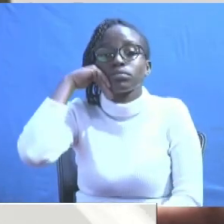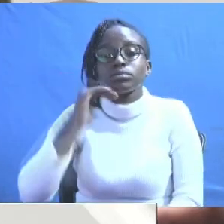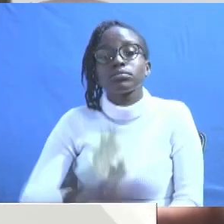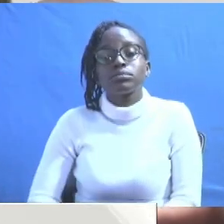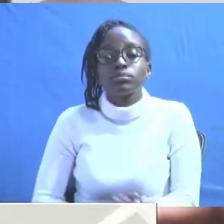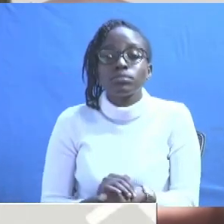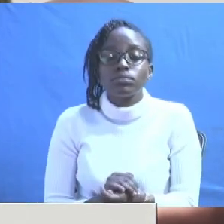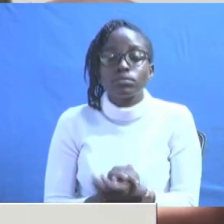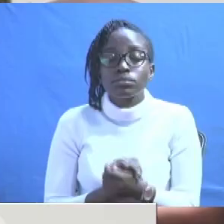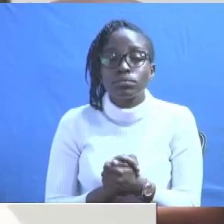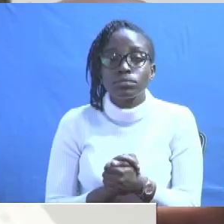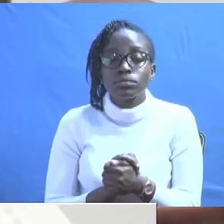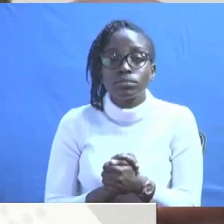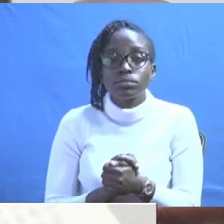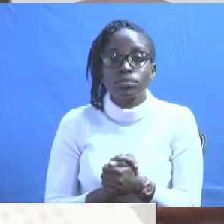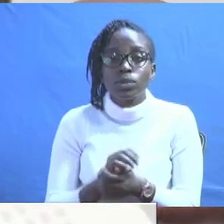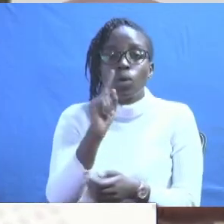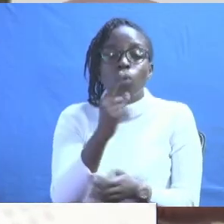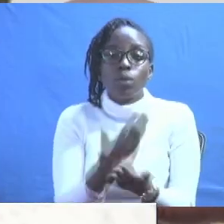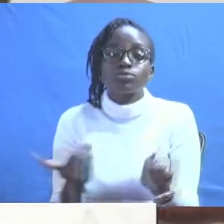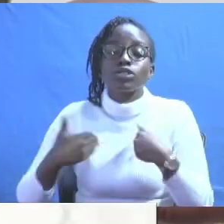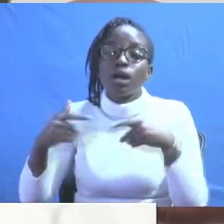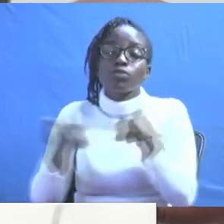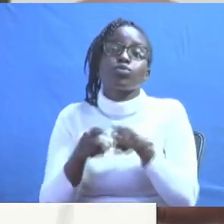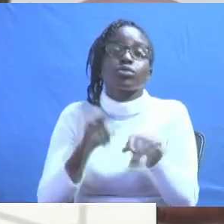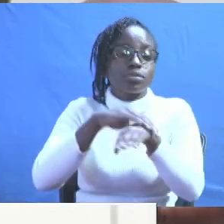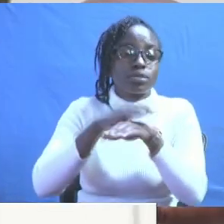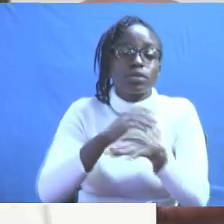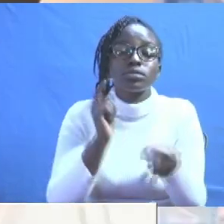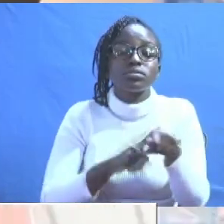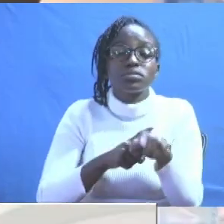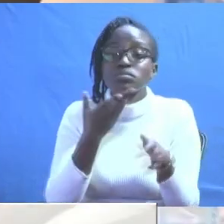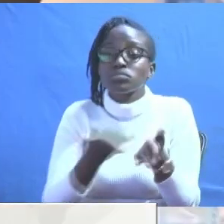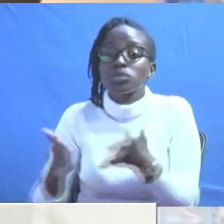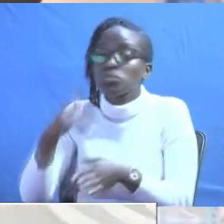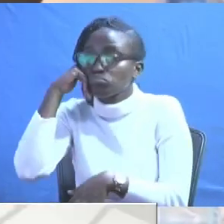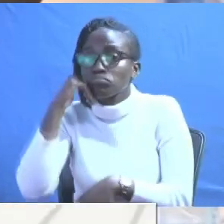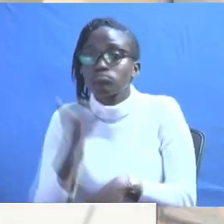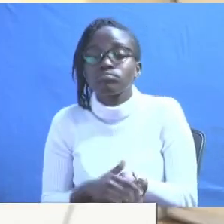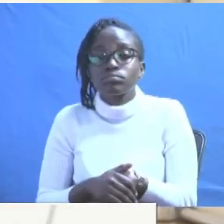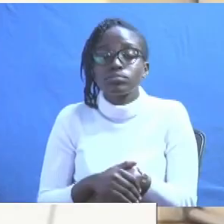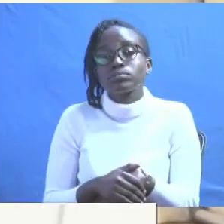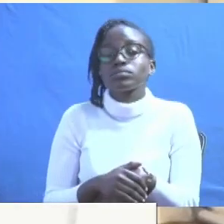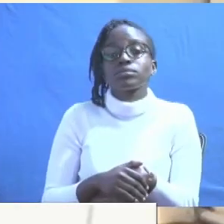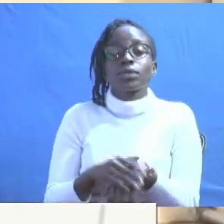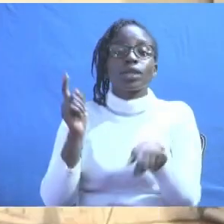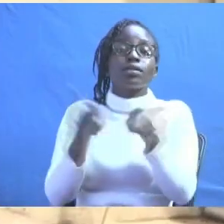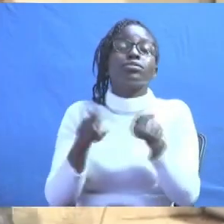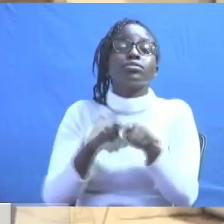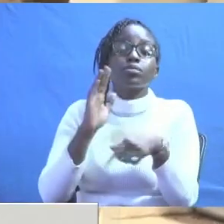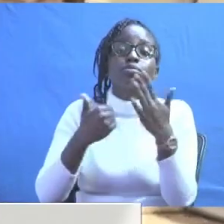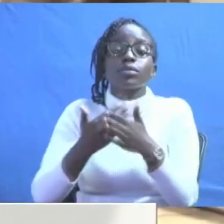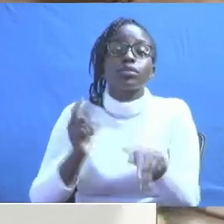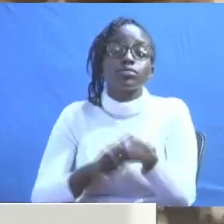mtoto anaweza patikana kwa hiyo nini, anakuwa mgojwa hata yeye. The event, which attracted a large number